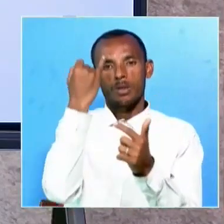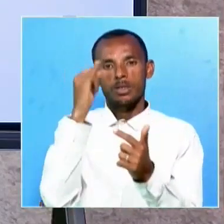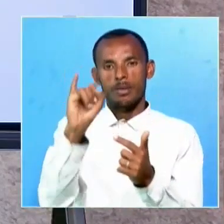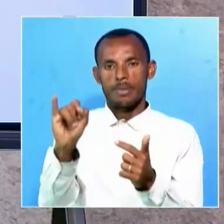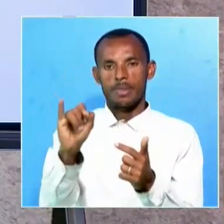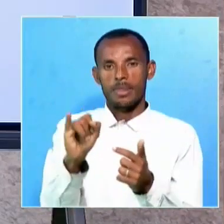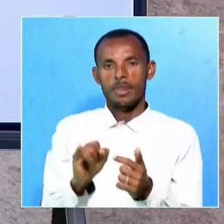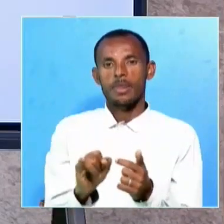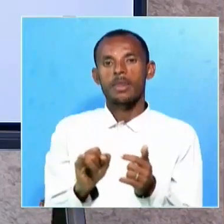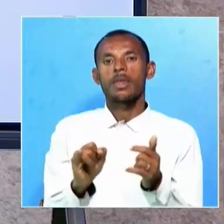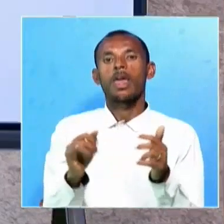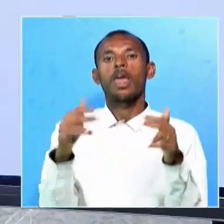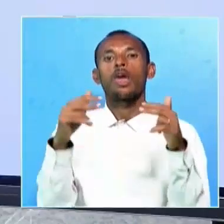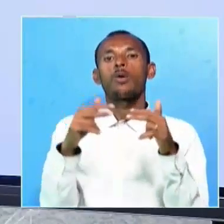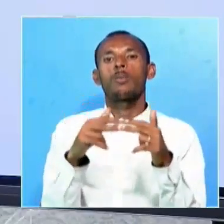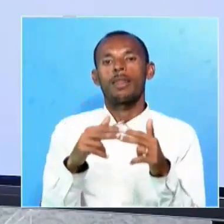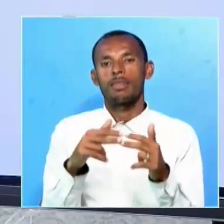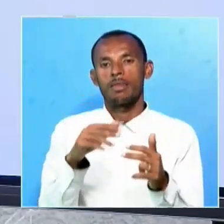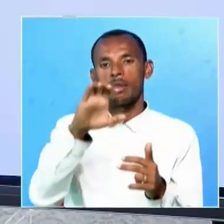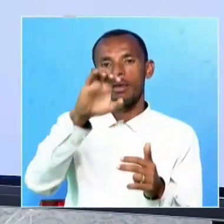about equivalent sets.